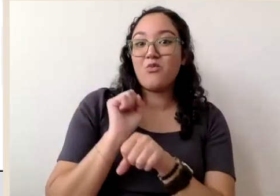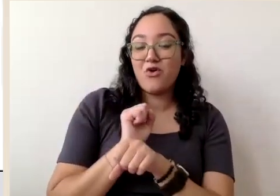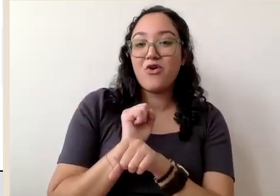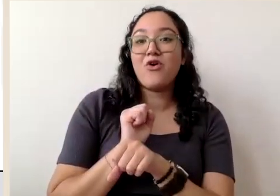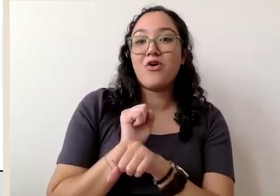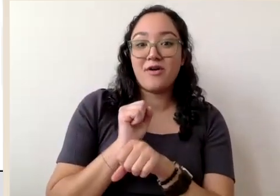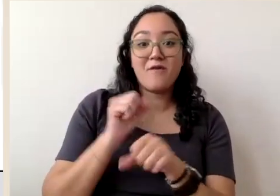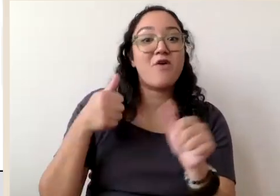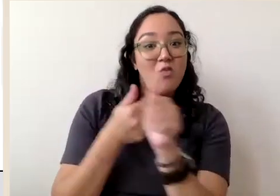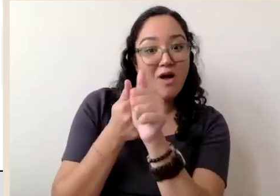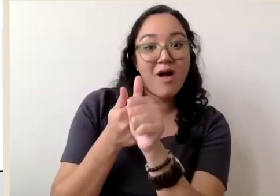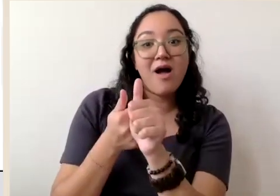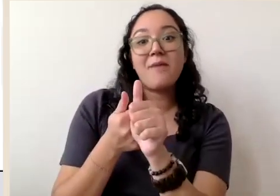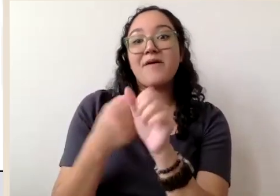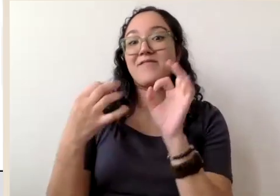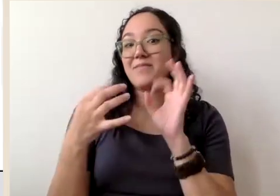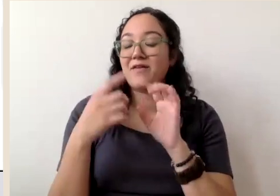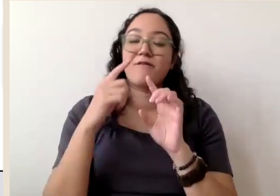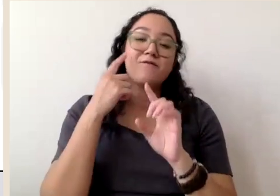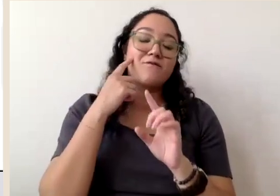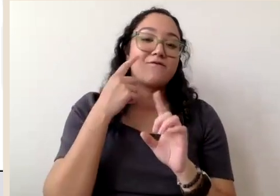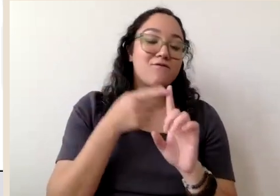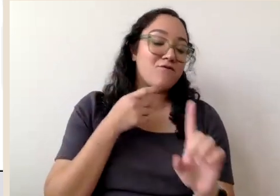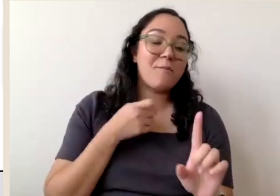follow up with students, feedback on the course.